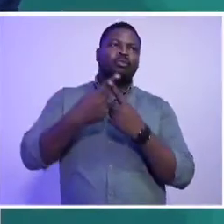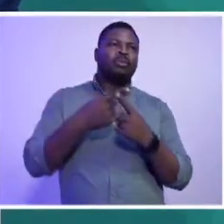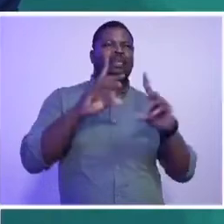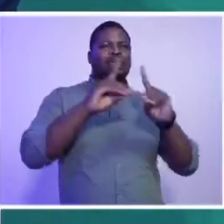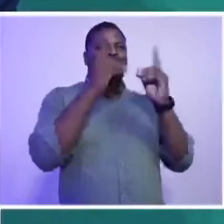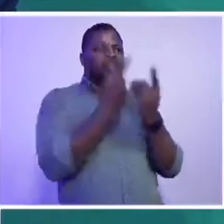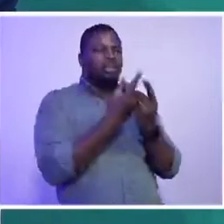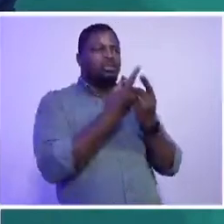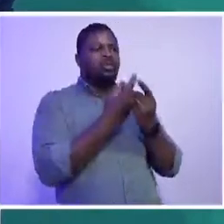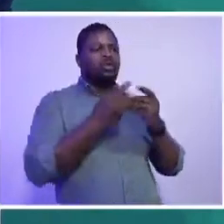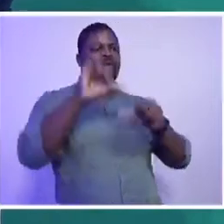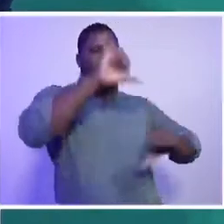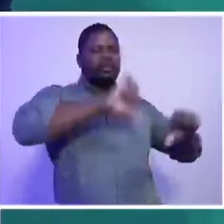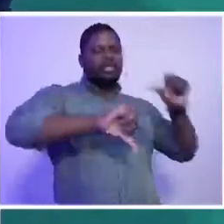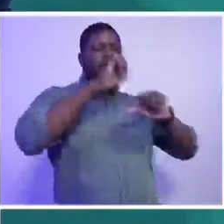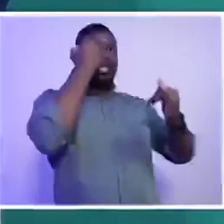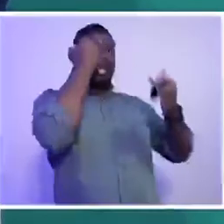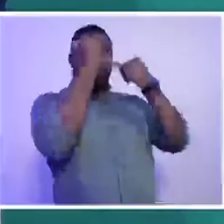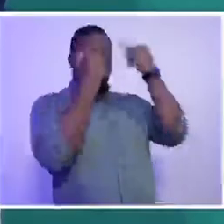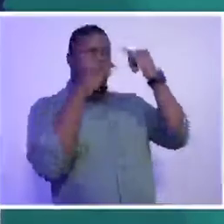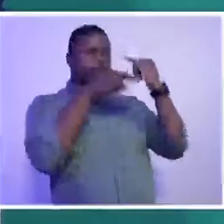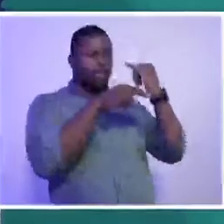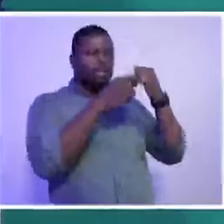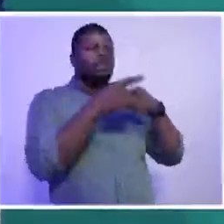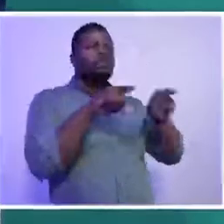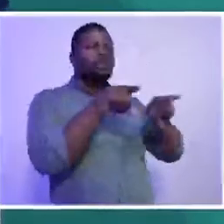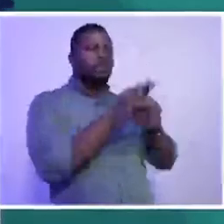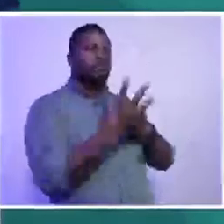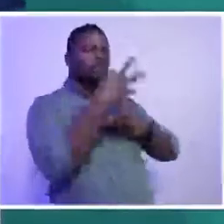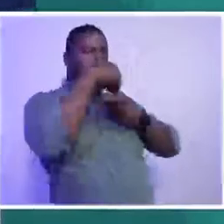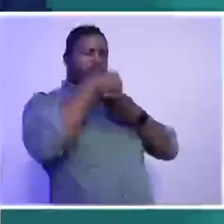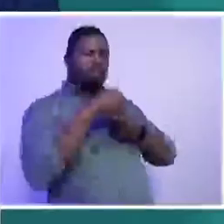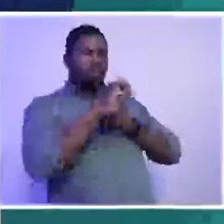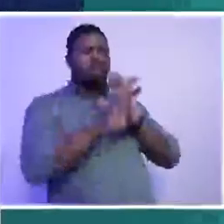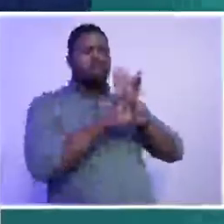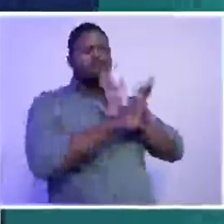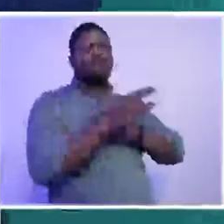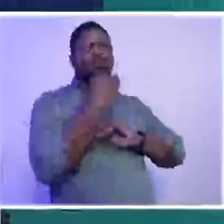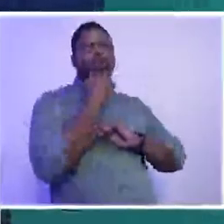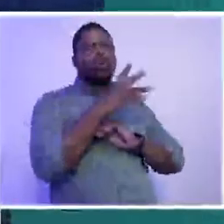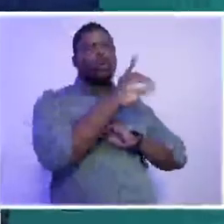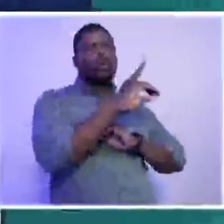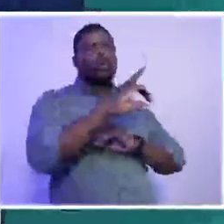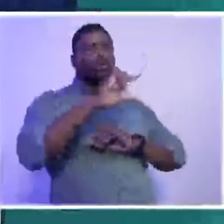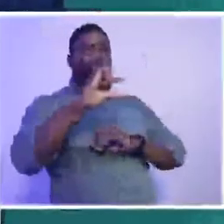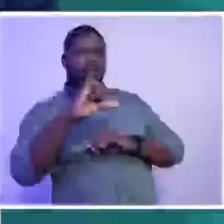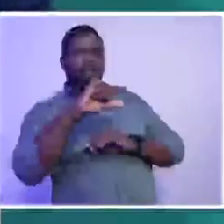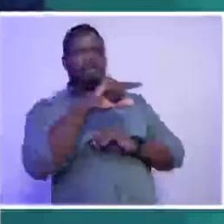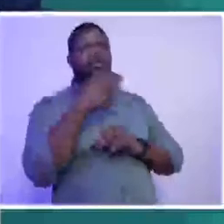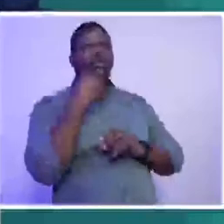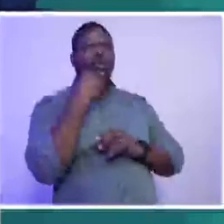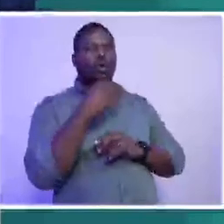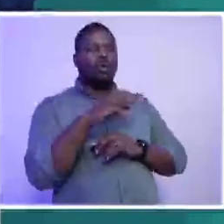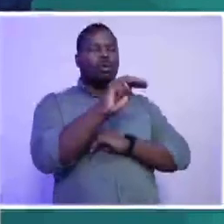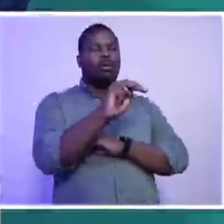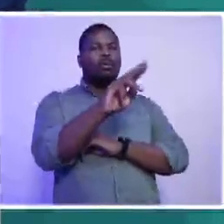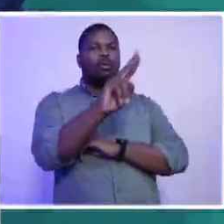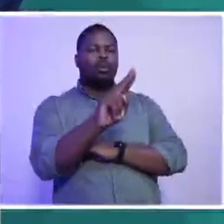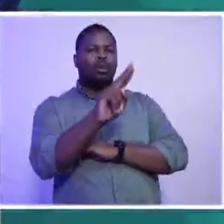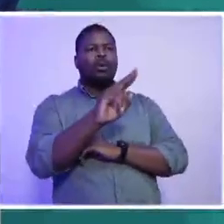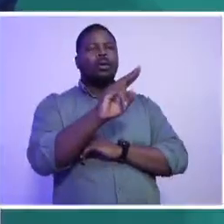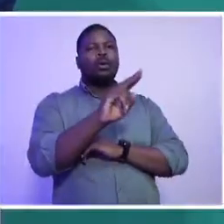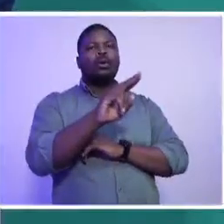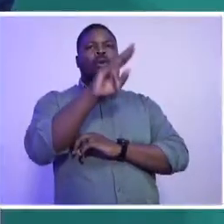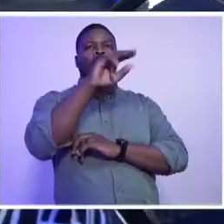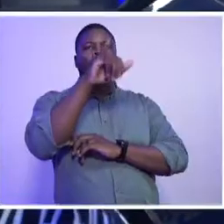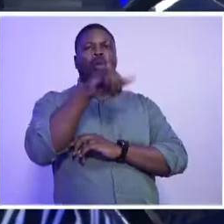and Innovation was also here with us, represented by the DDG Muofe. And we are thankful for